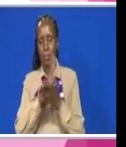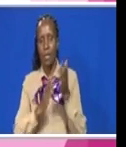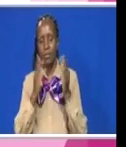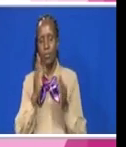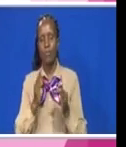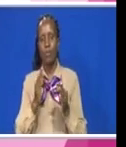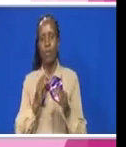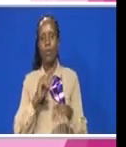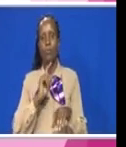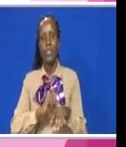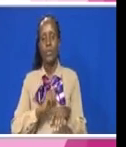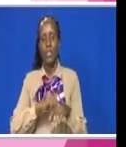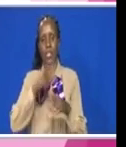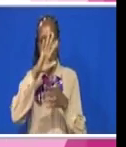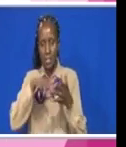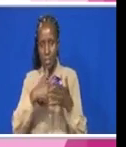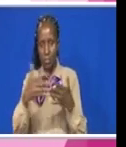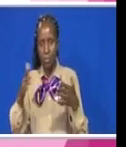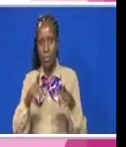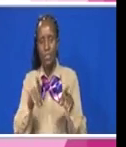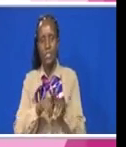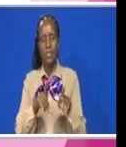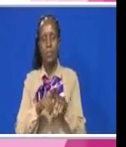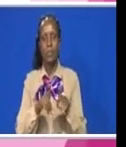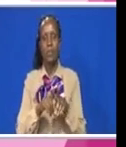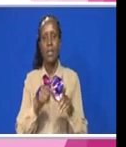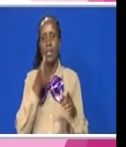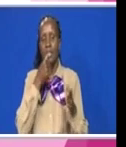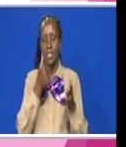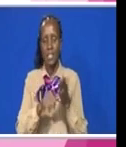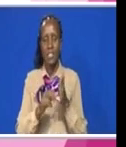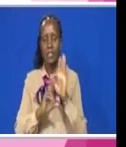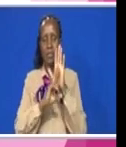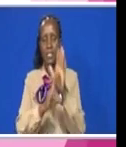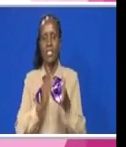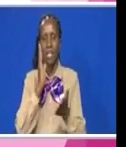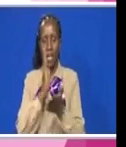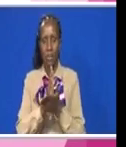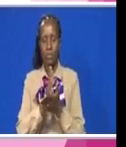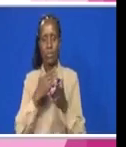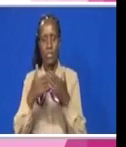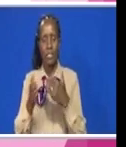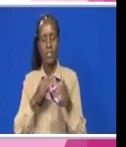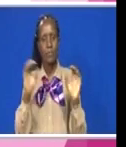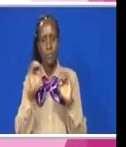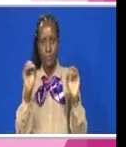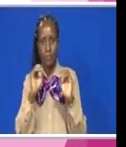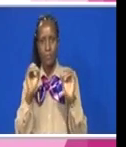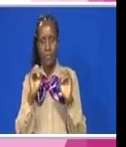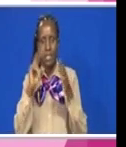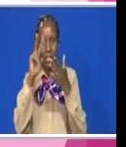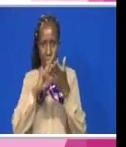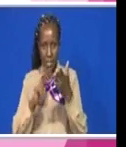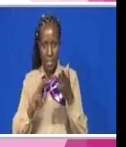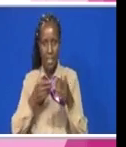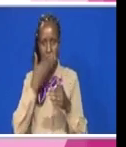table. The letters do not represent the actual symbols of the elements. You study it and answer the